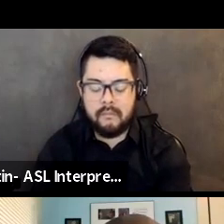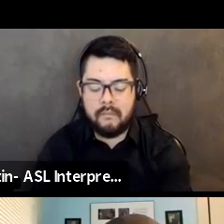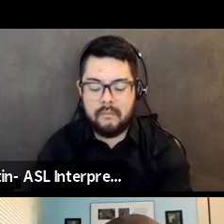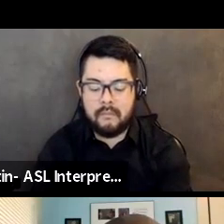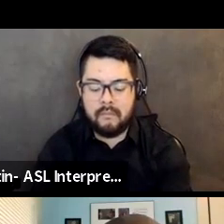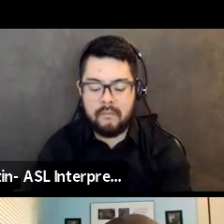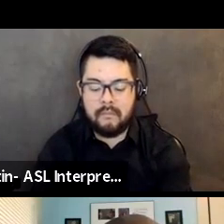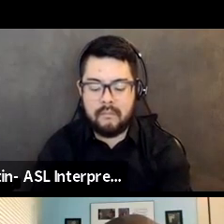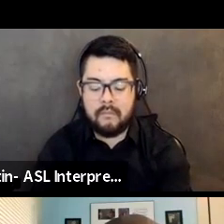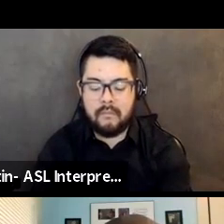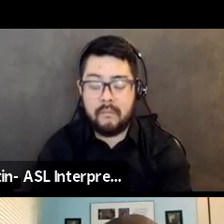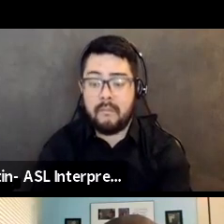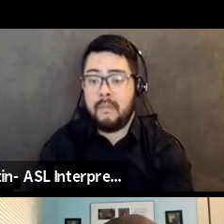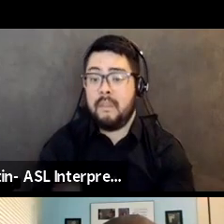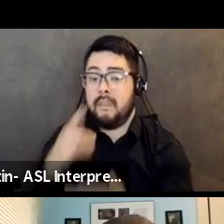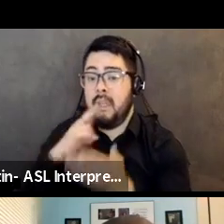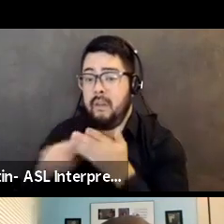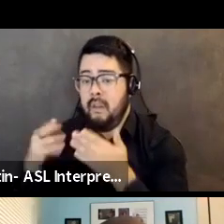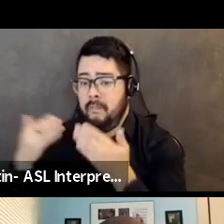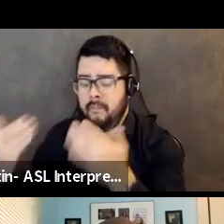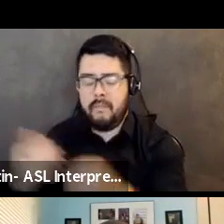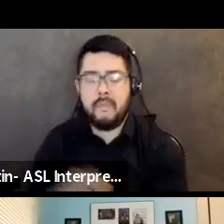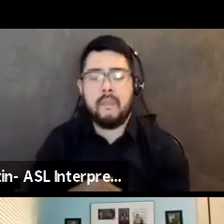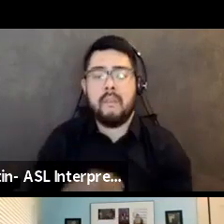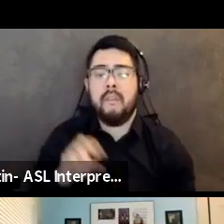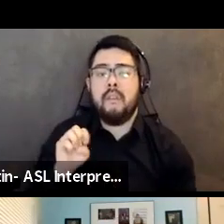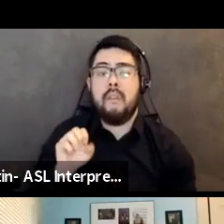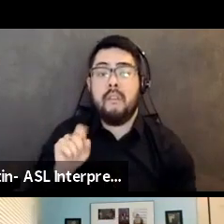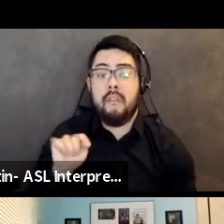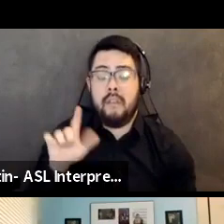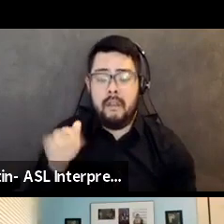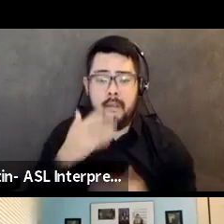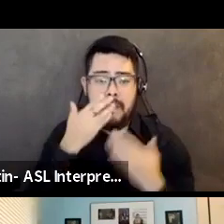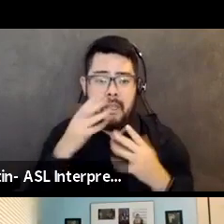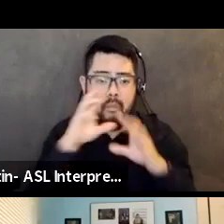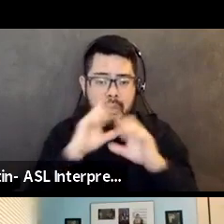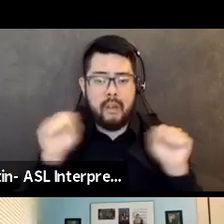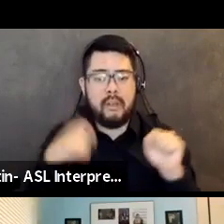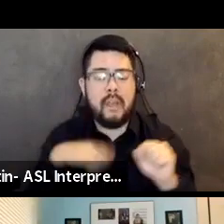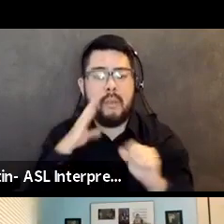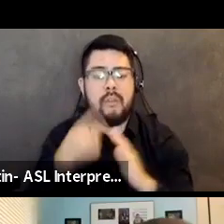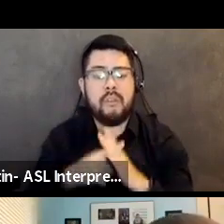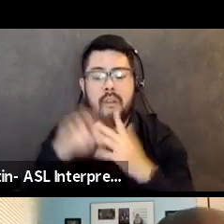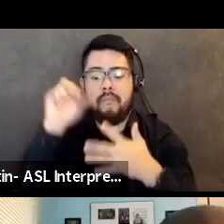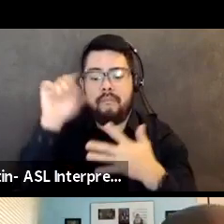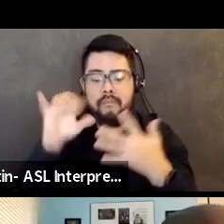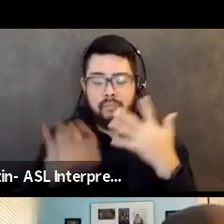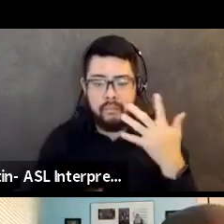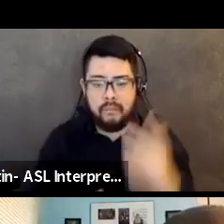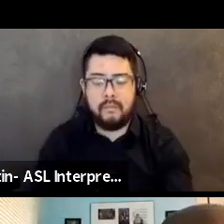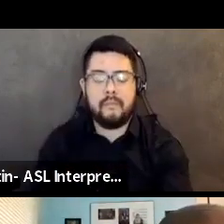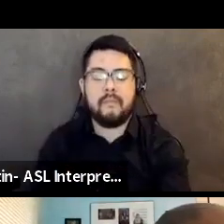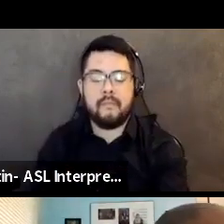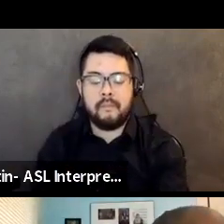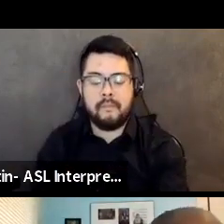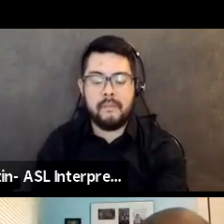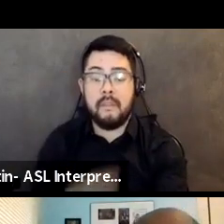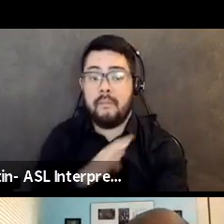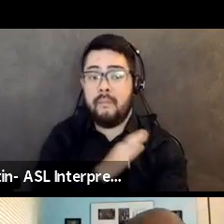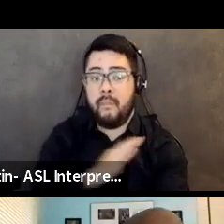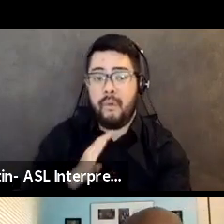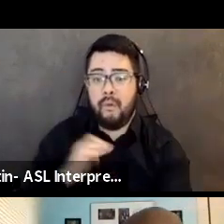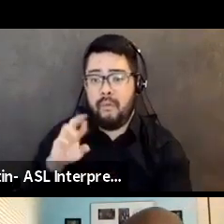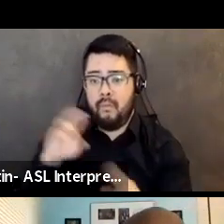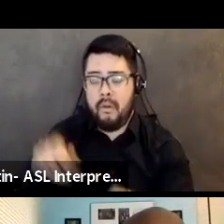proceed thank you mr president i will begin with items on the public agenda read the board report numbers and